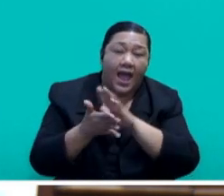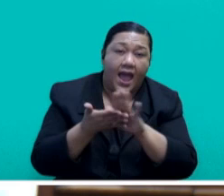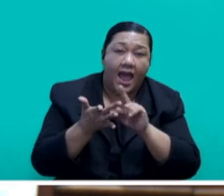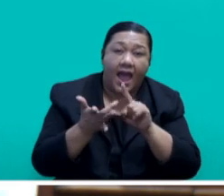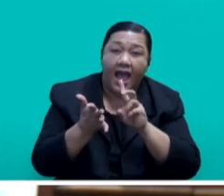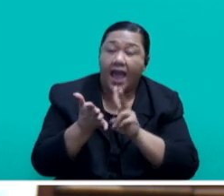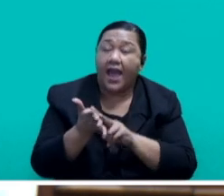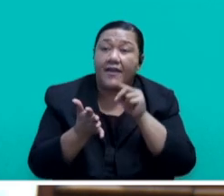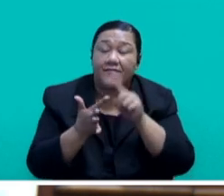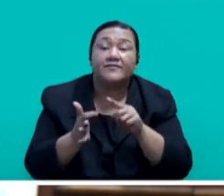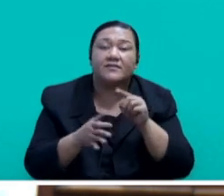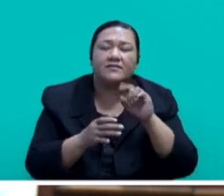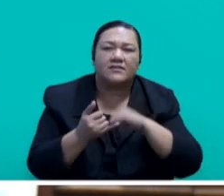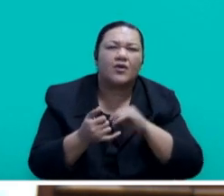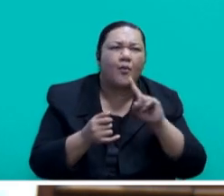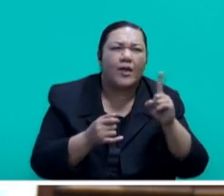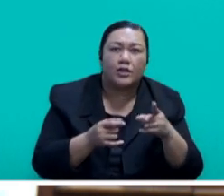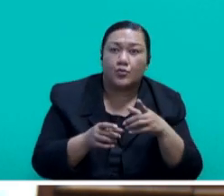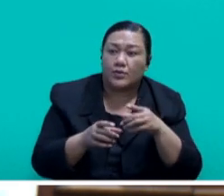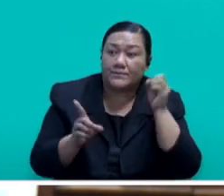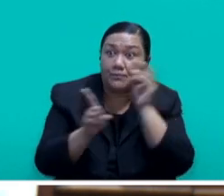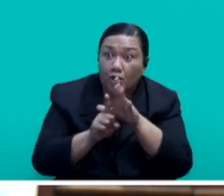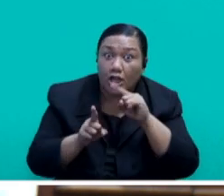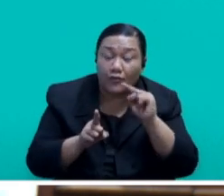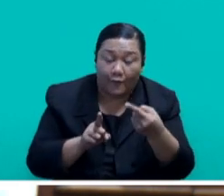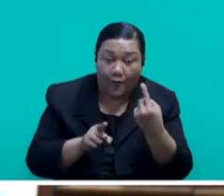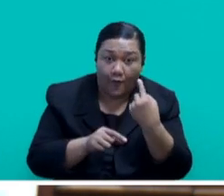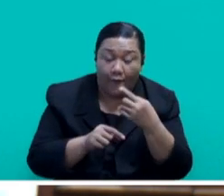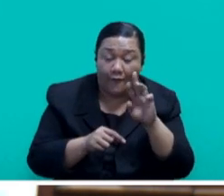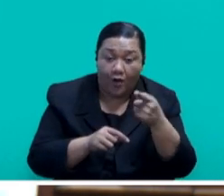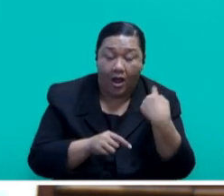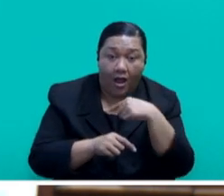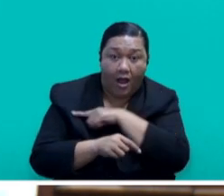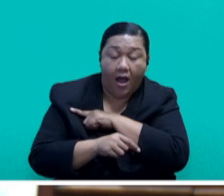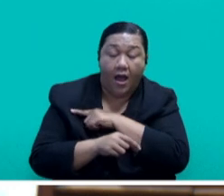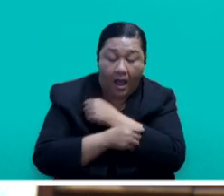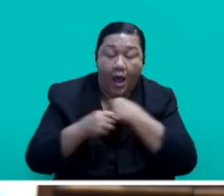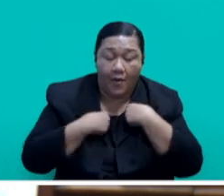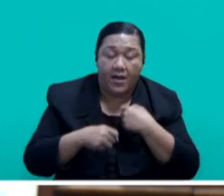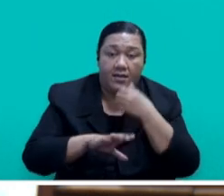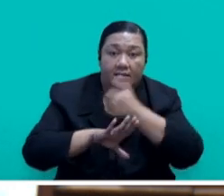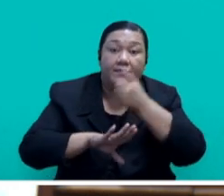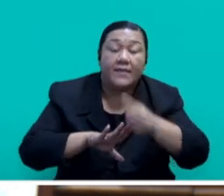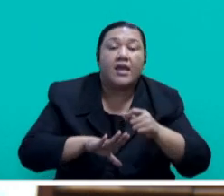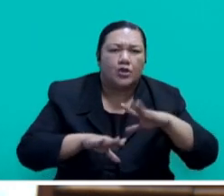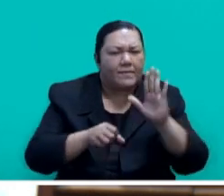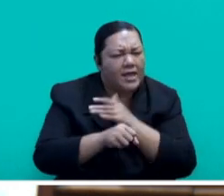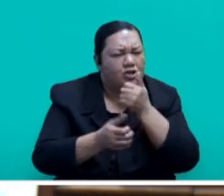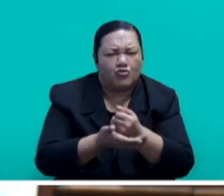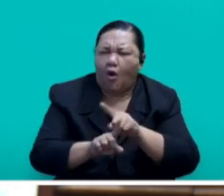the coalition government to ensure that the people of this country are well informed on matters of national